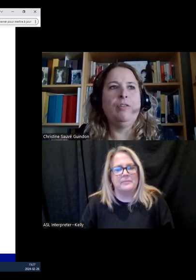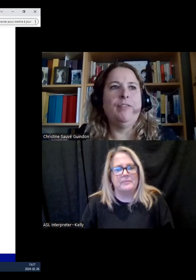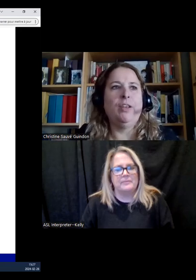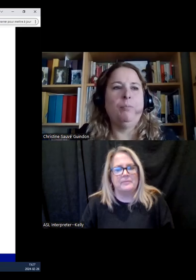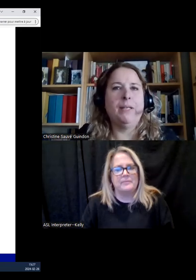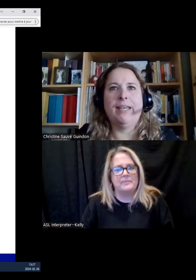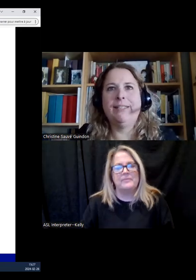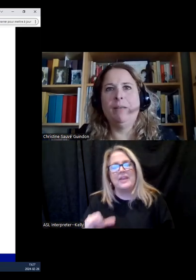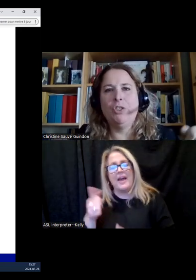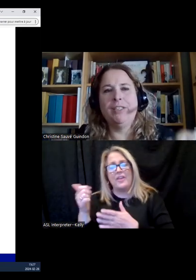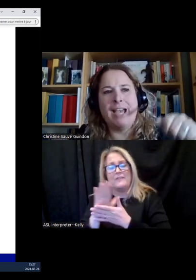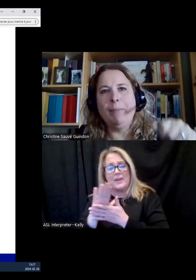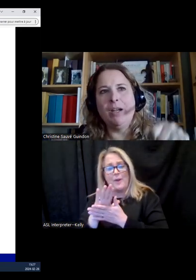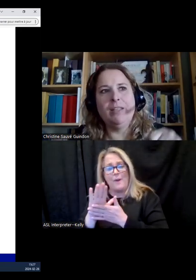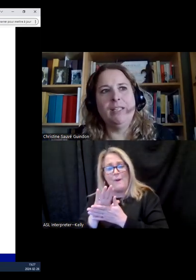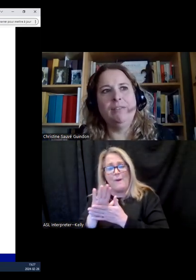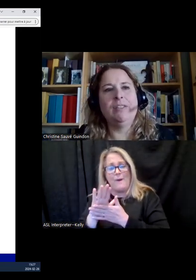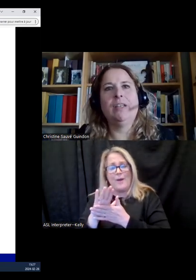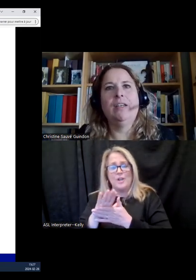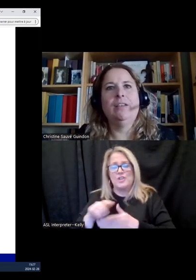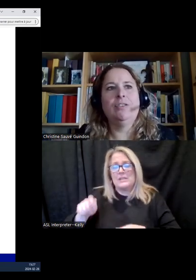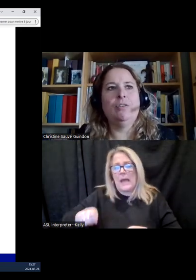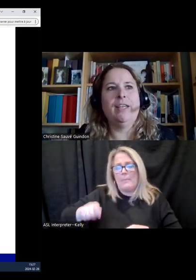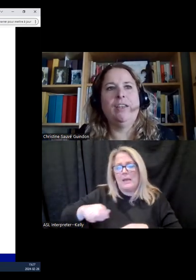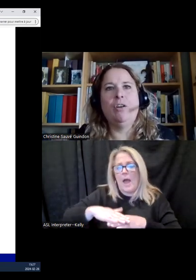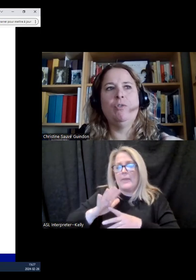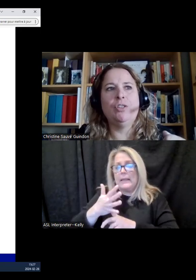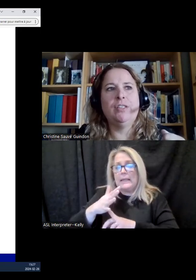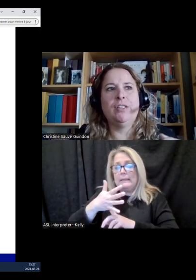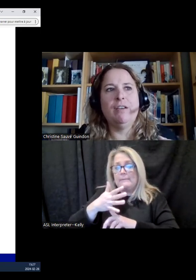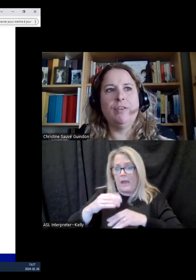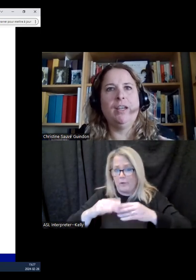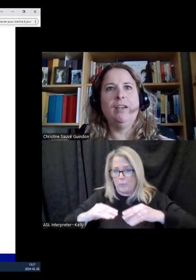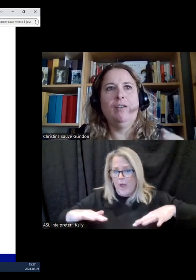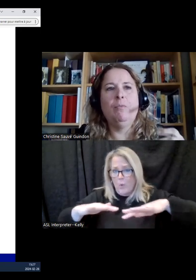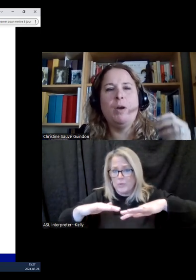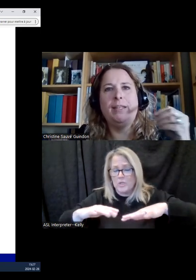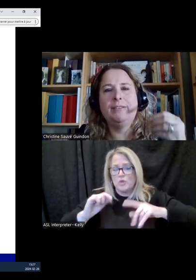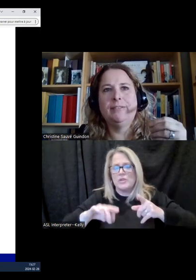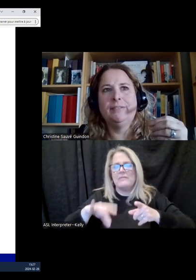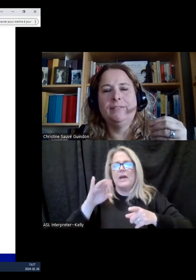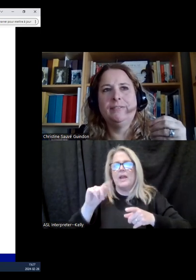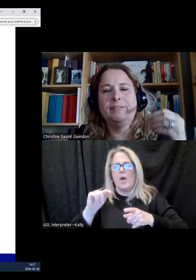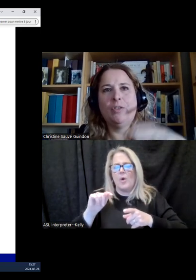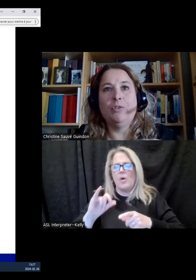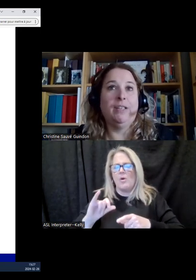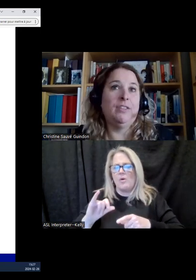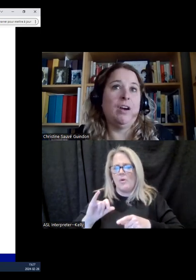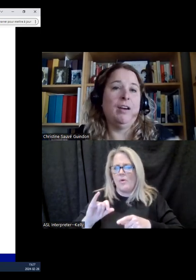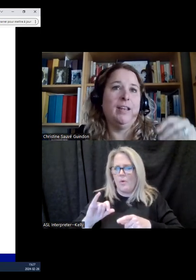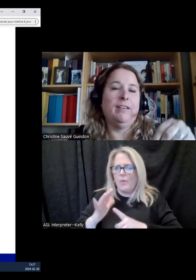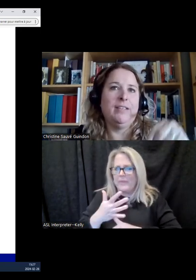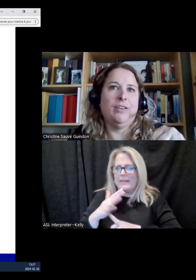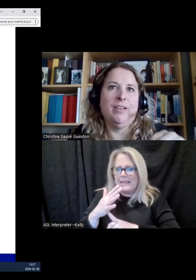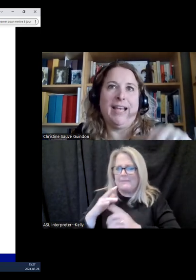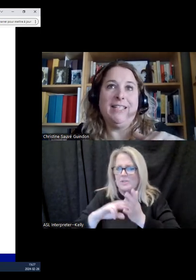On another video, Pascal sent me, she's tapping on the leaves. So, like, you know, she's discovering what those leaves